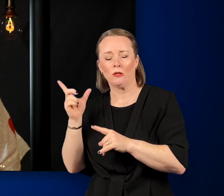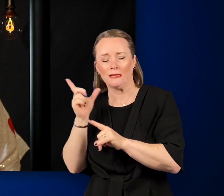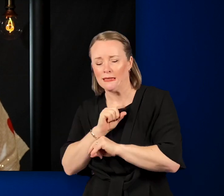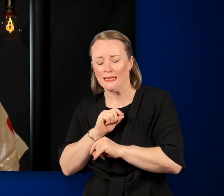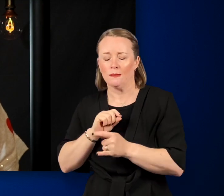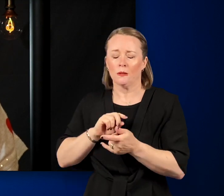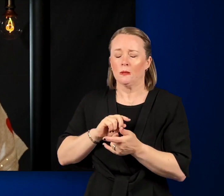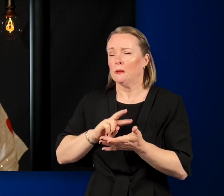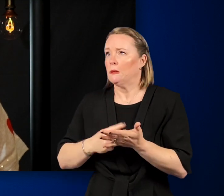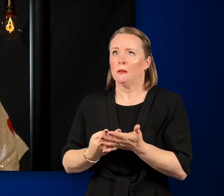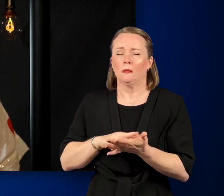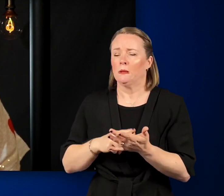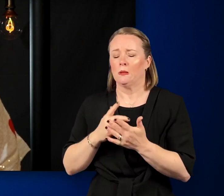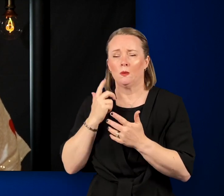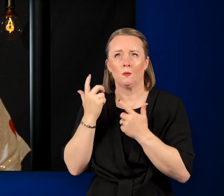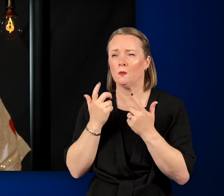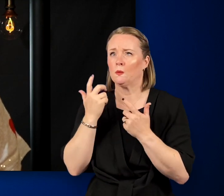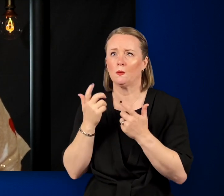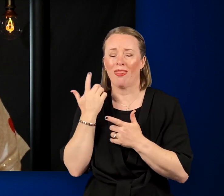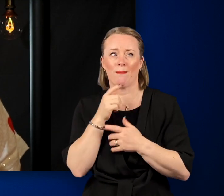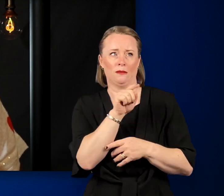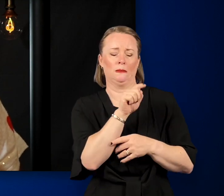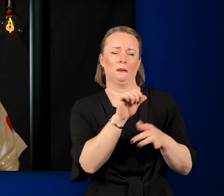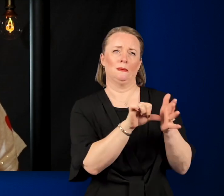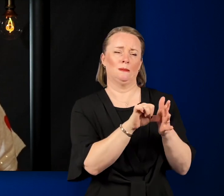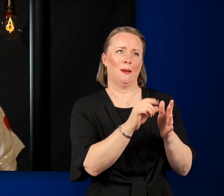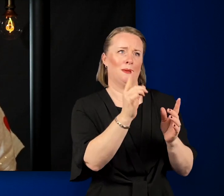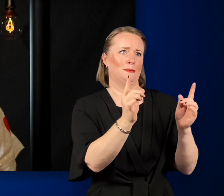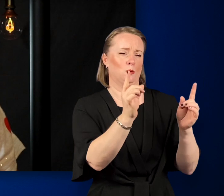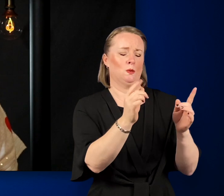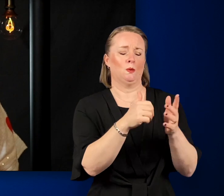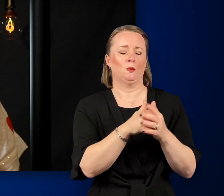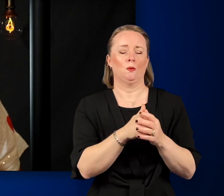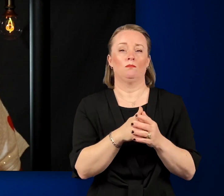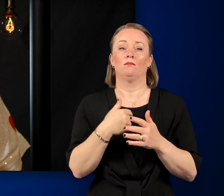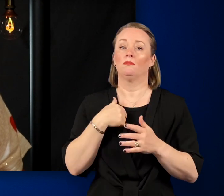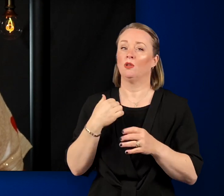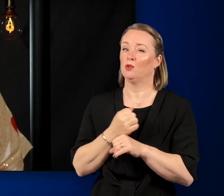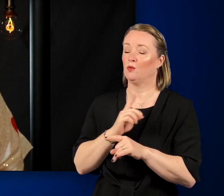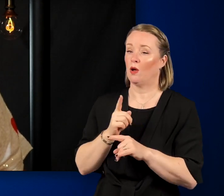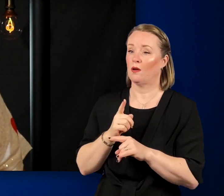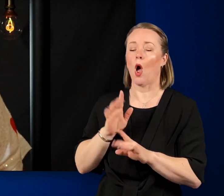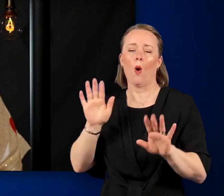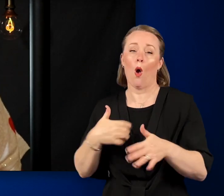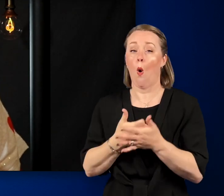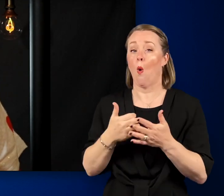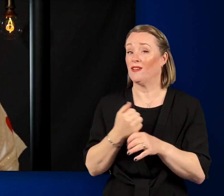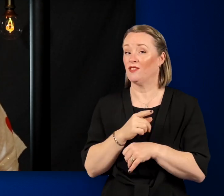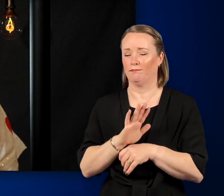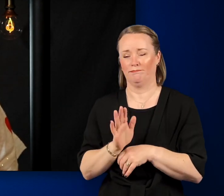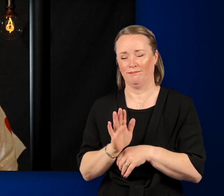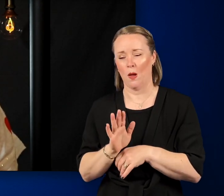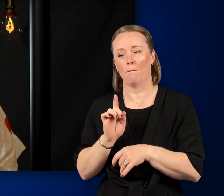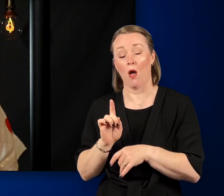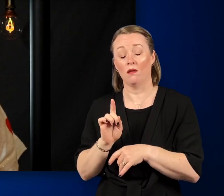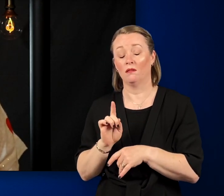agitated. I knew there was a real problem still. And what I did as I don't always do, but